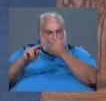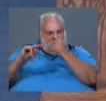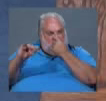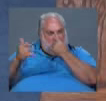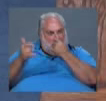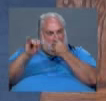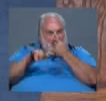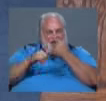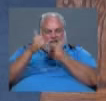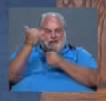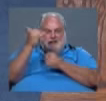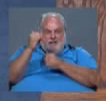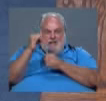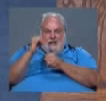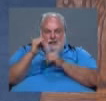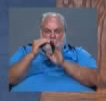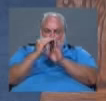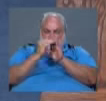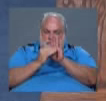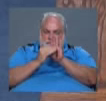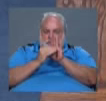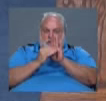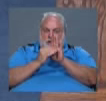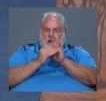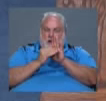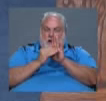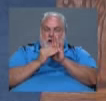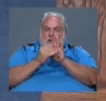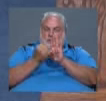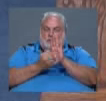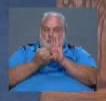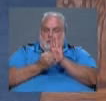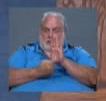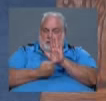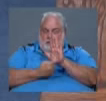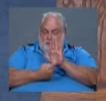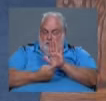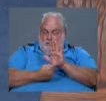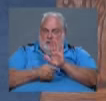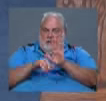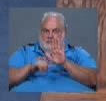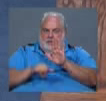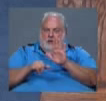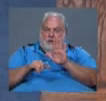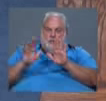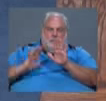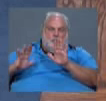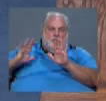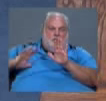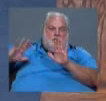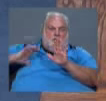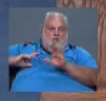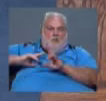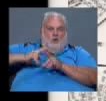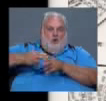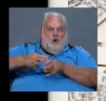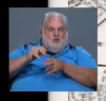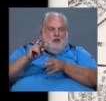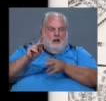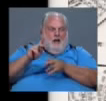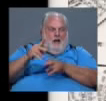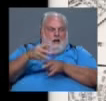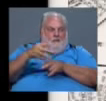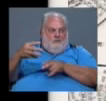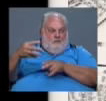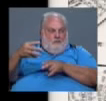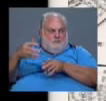that yellow note on the graphic in front of you, that was what is called track 4